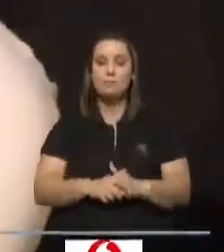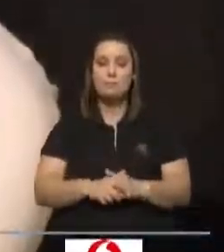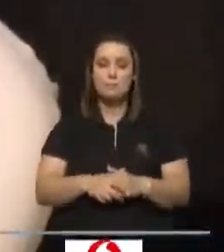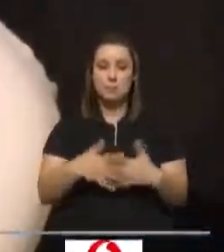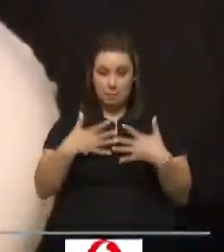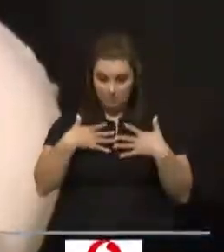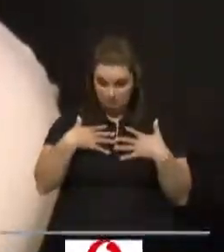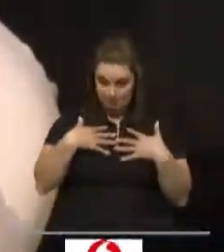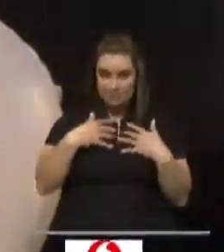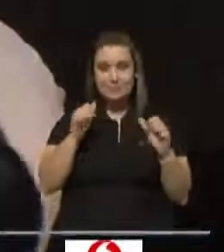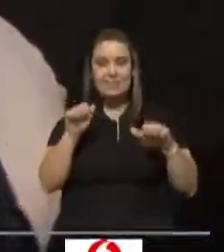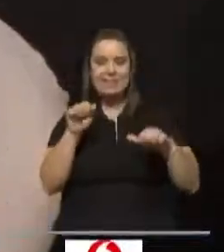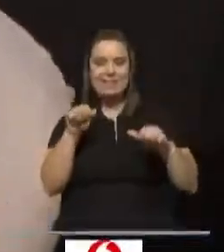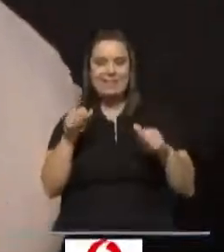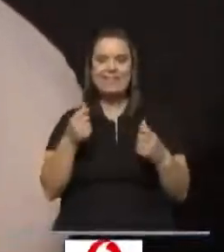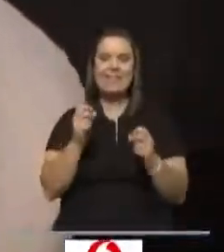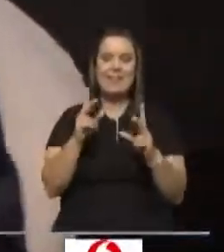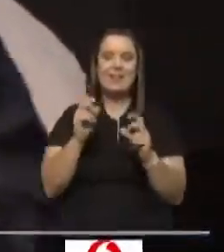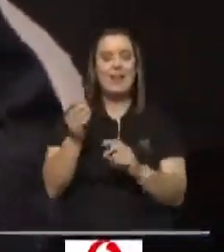Infrastructures?